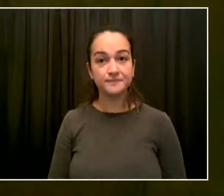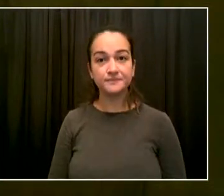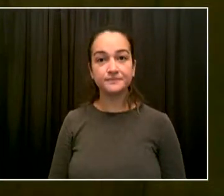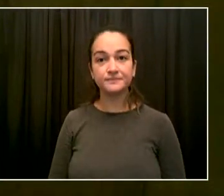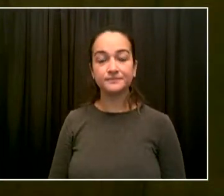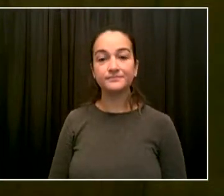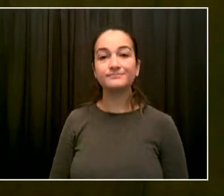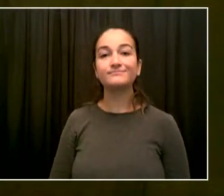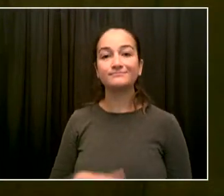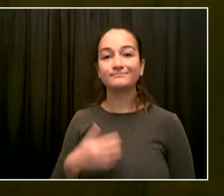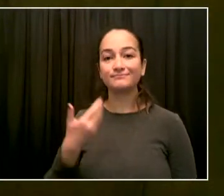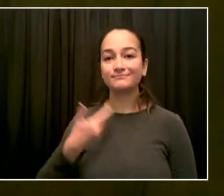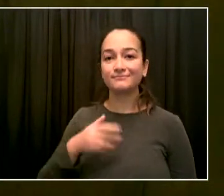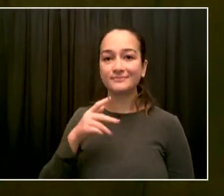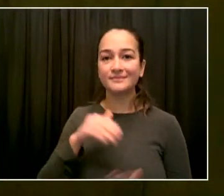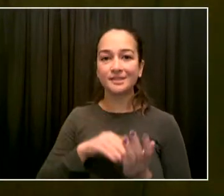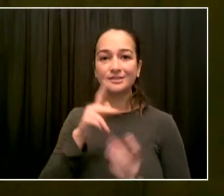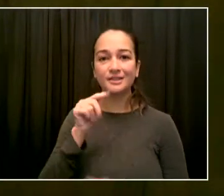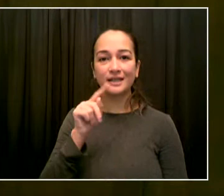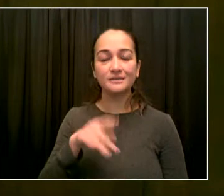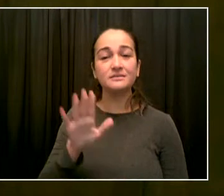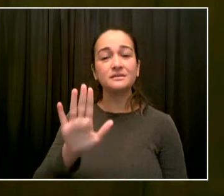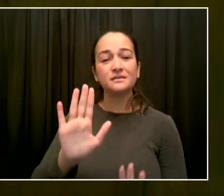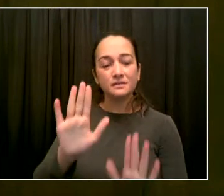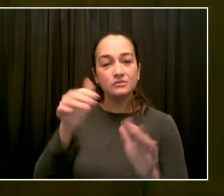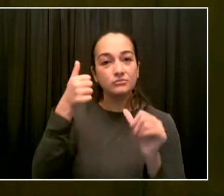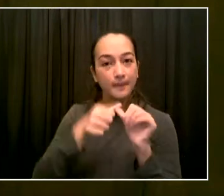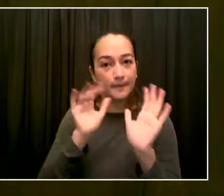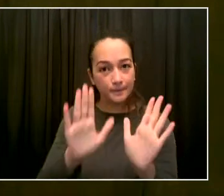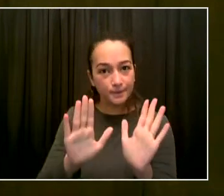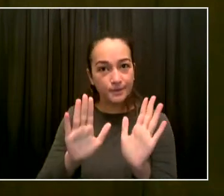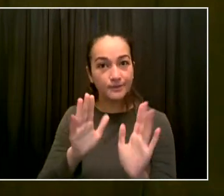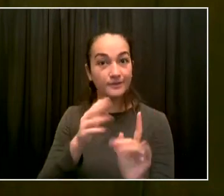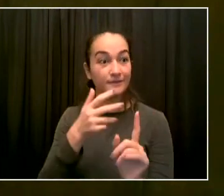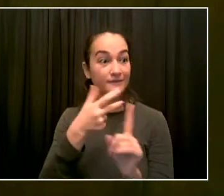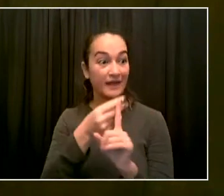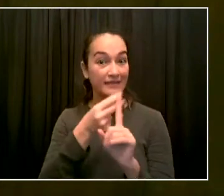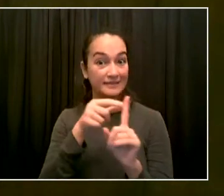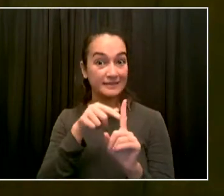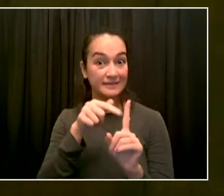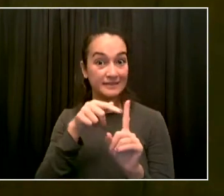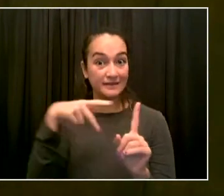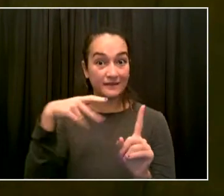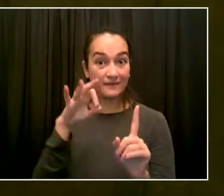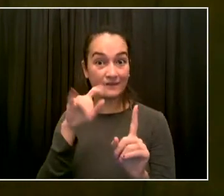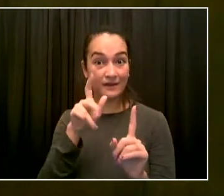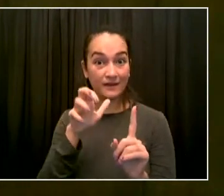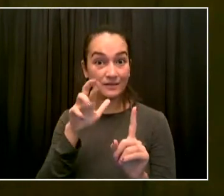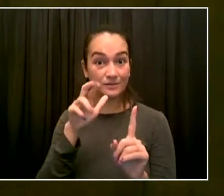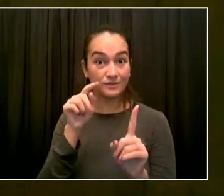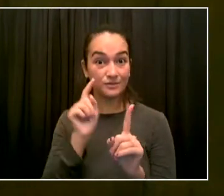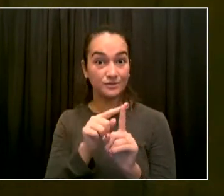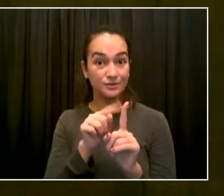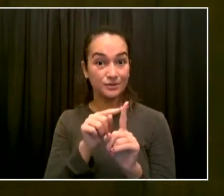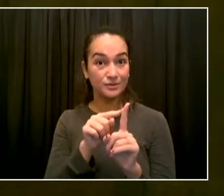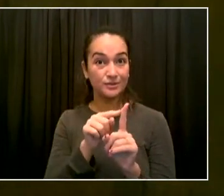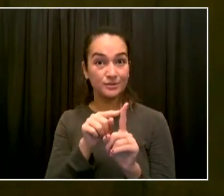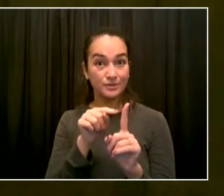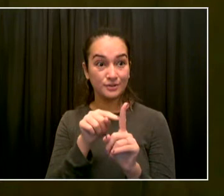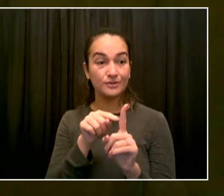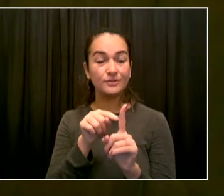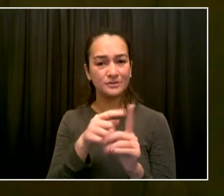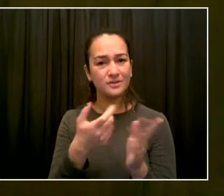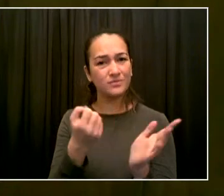already been approved for older ages, and millions of people, including teenagers, have received it